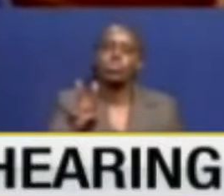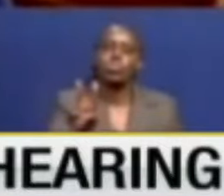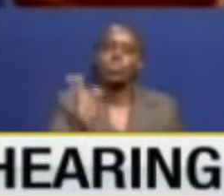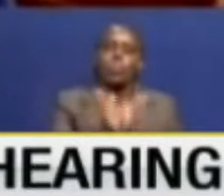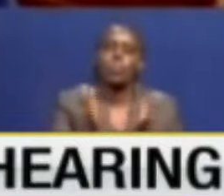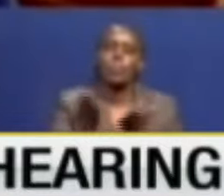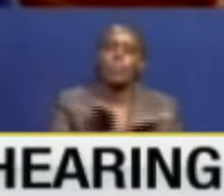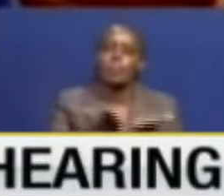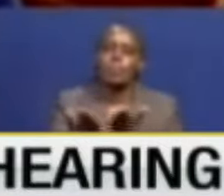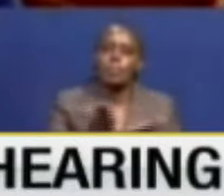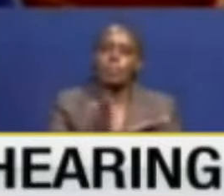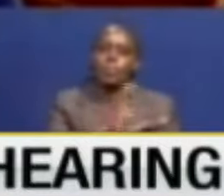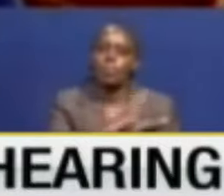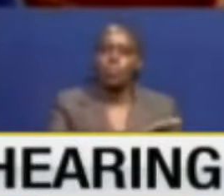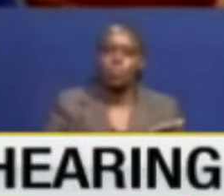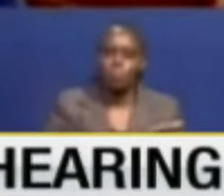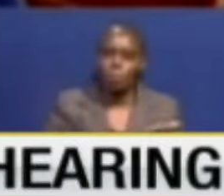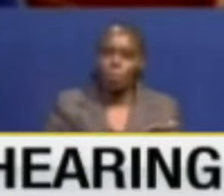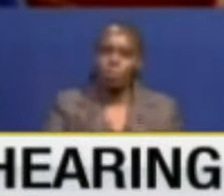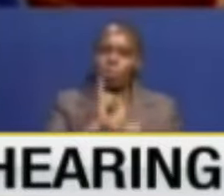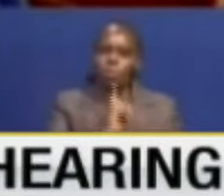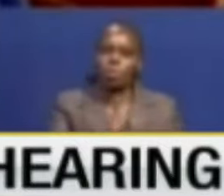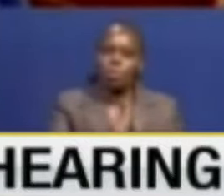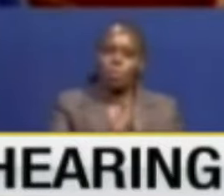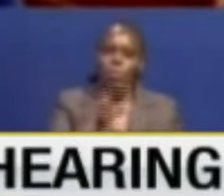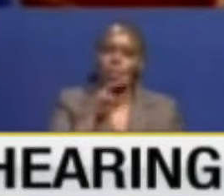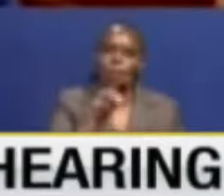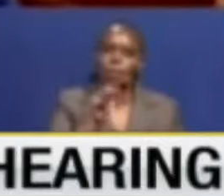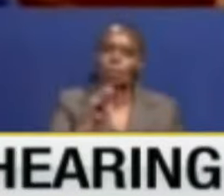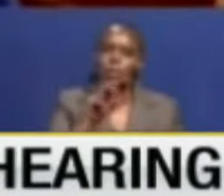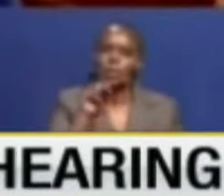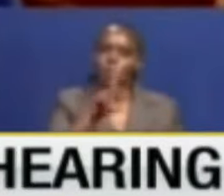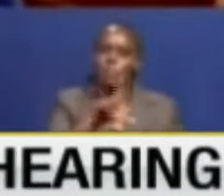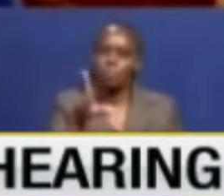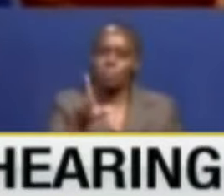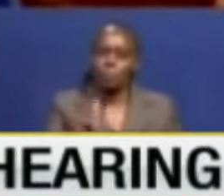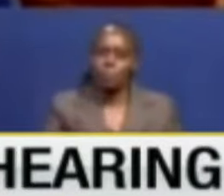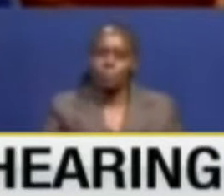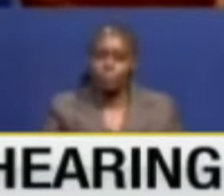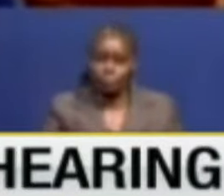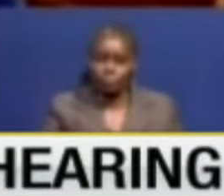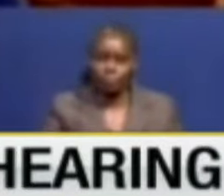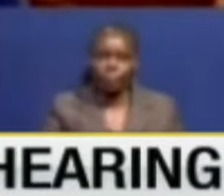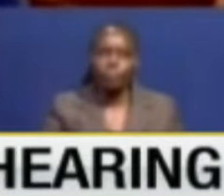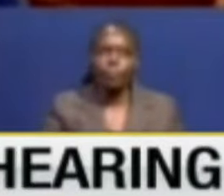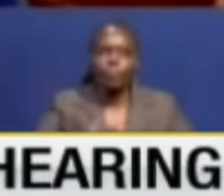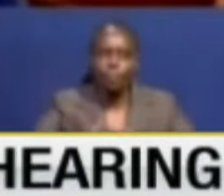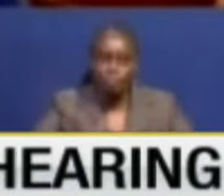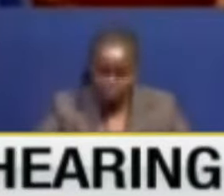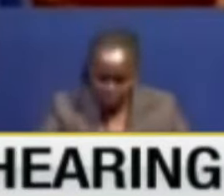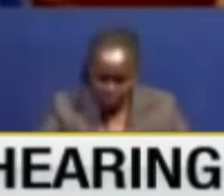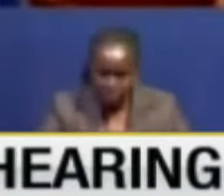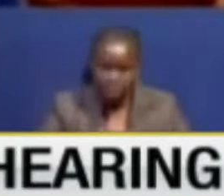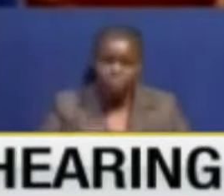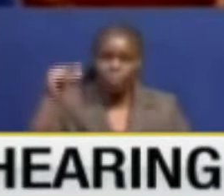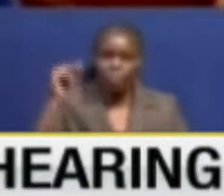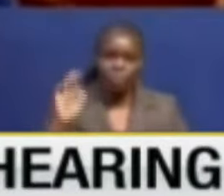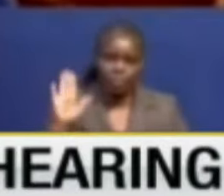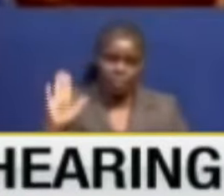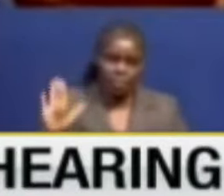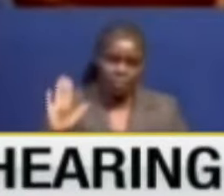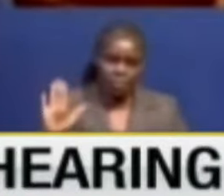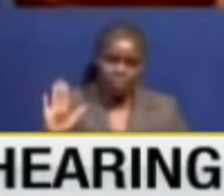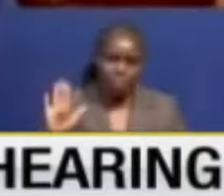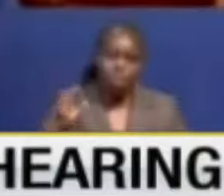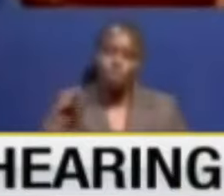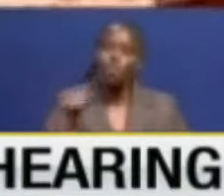the Public Service Commission Discipline Manual for the Public Service. The Honorable Kawira Mwangaza,